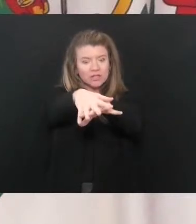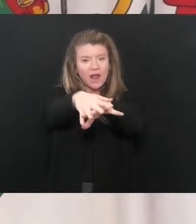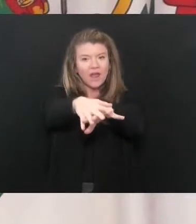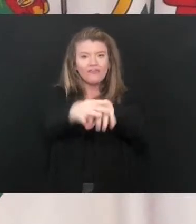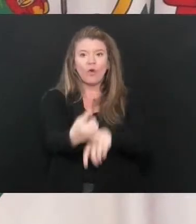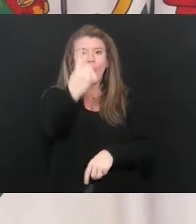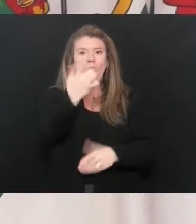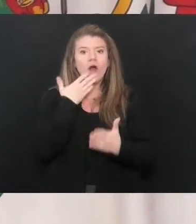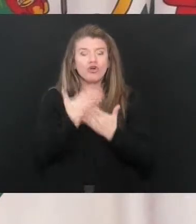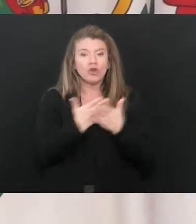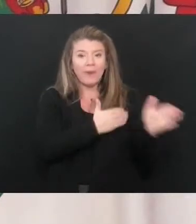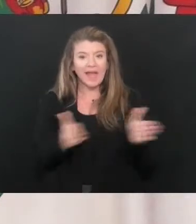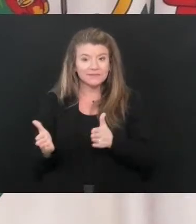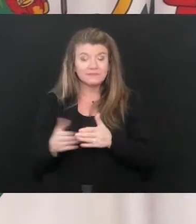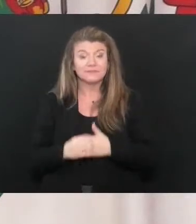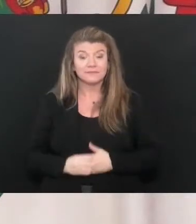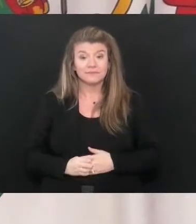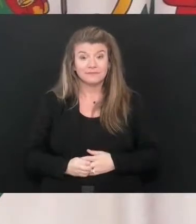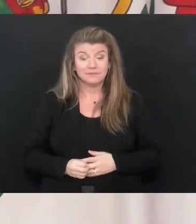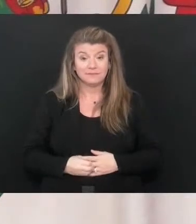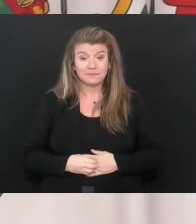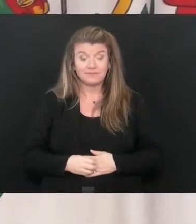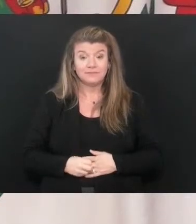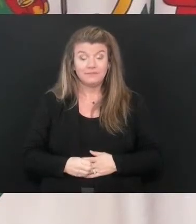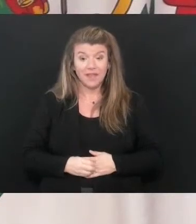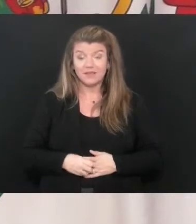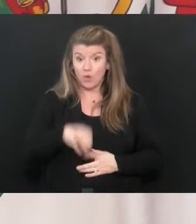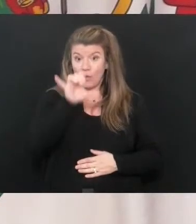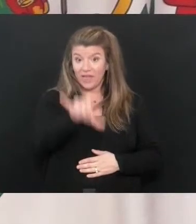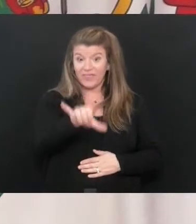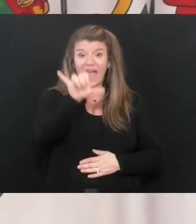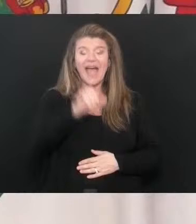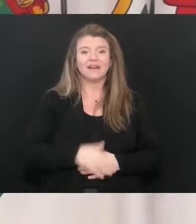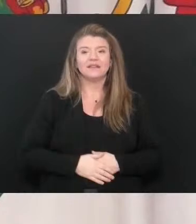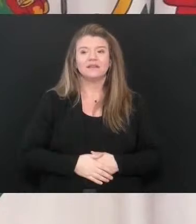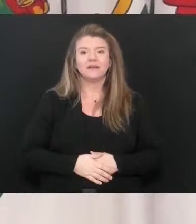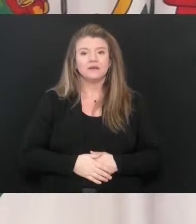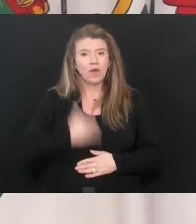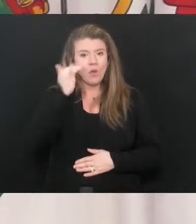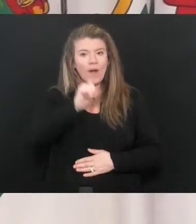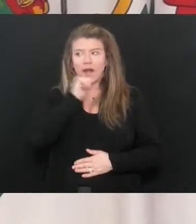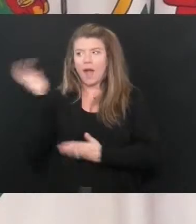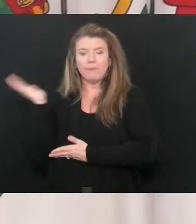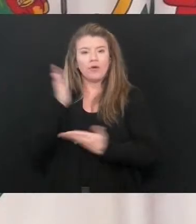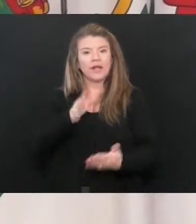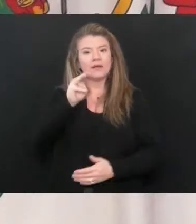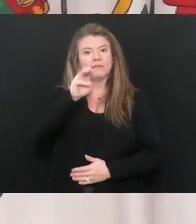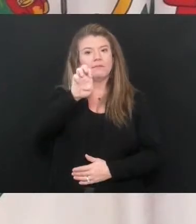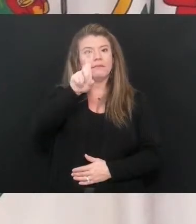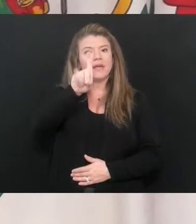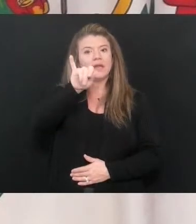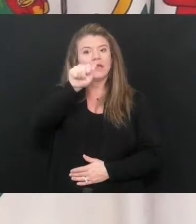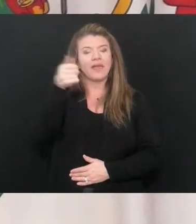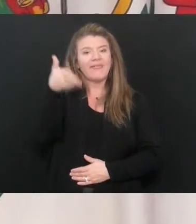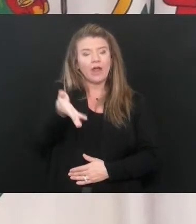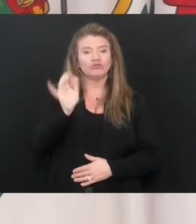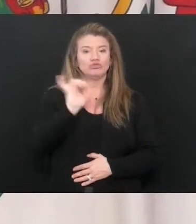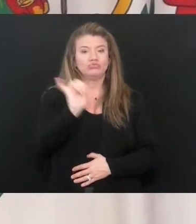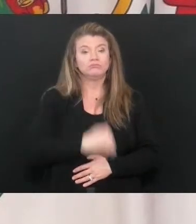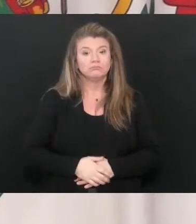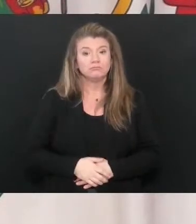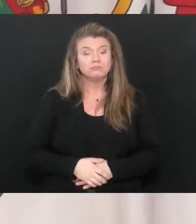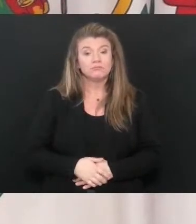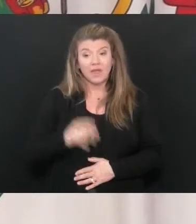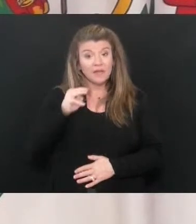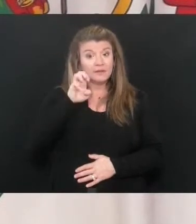all that, I want to do one other step. Let's bring the media there. Let's bring the media right there where they